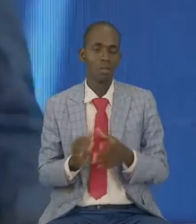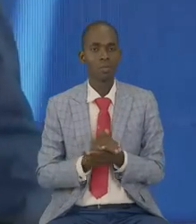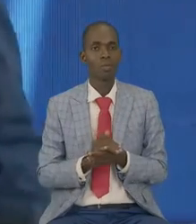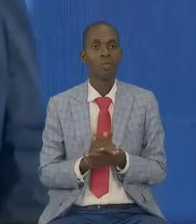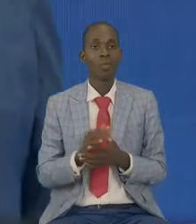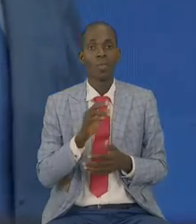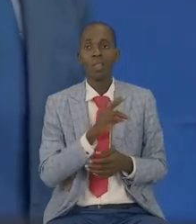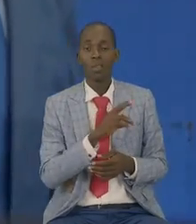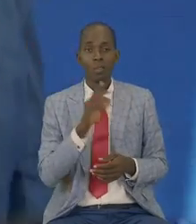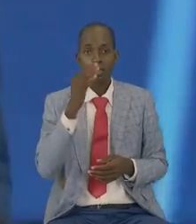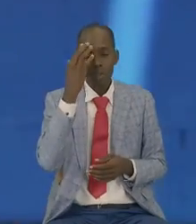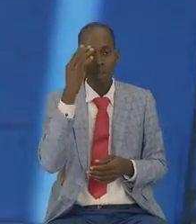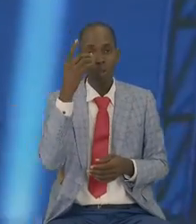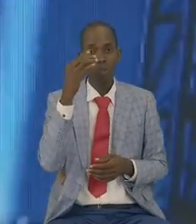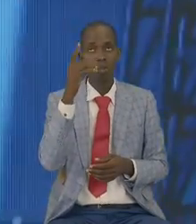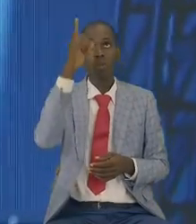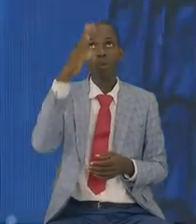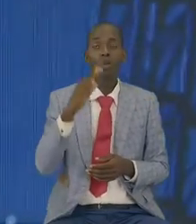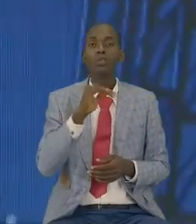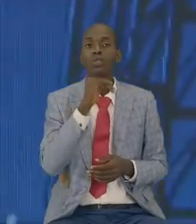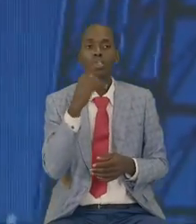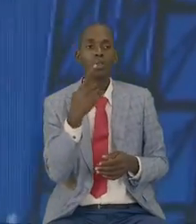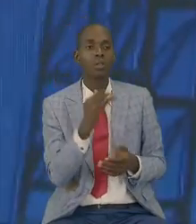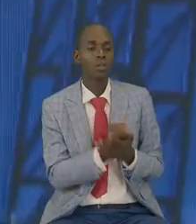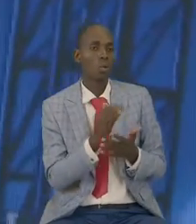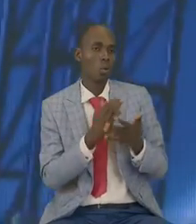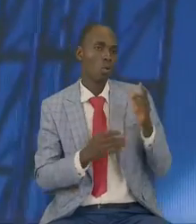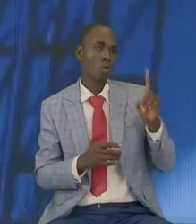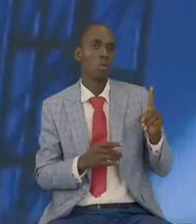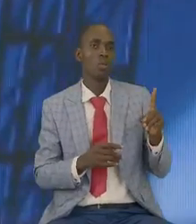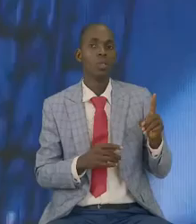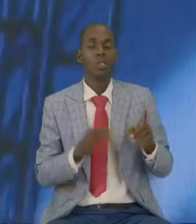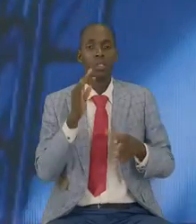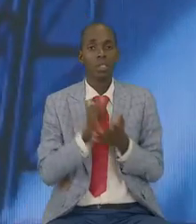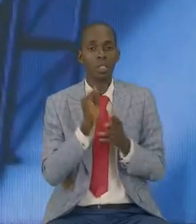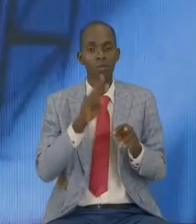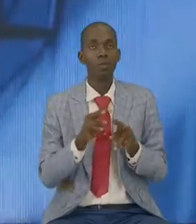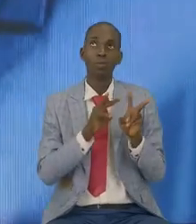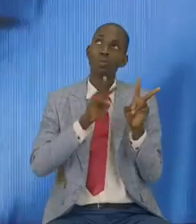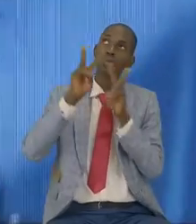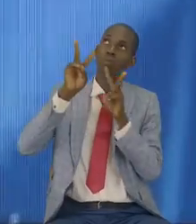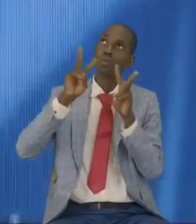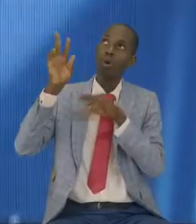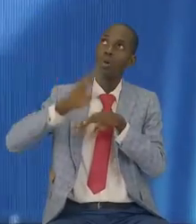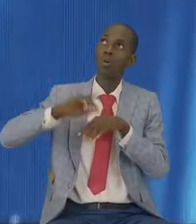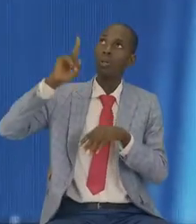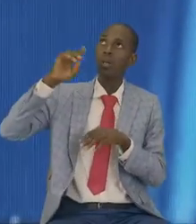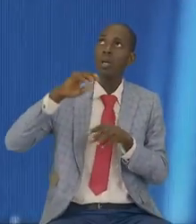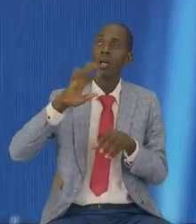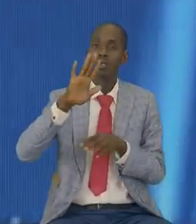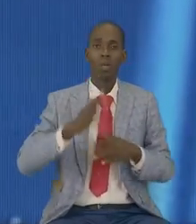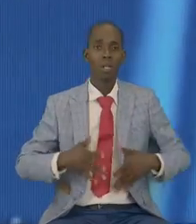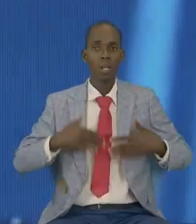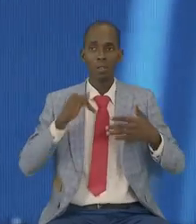Know the God who has promised that if you keep on looking unto him, and if your life is